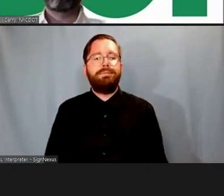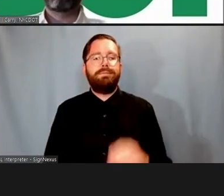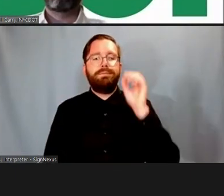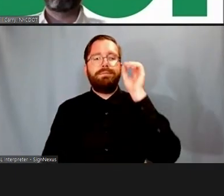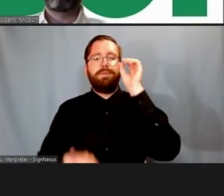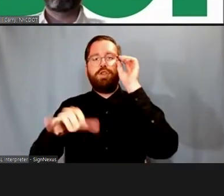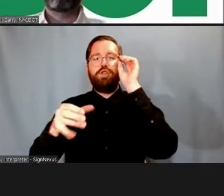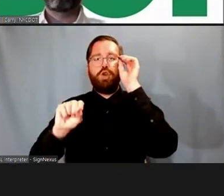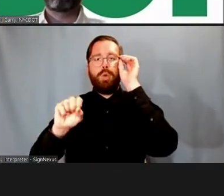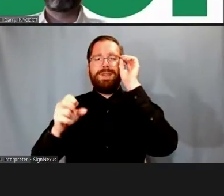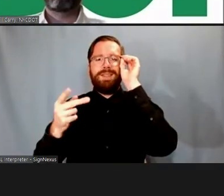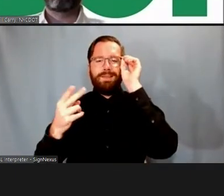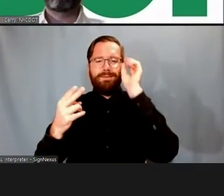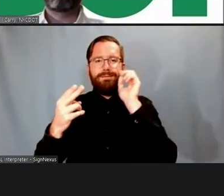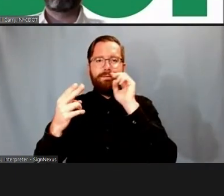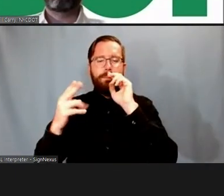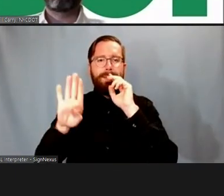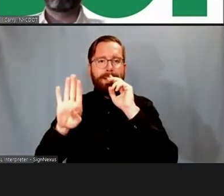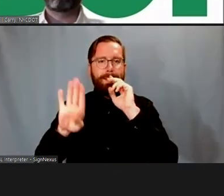joseph b